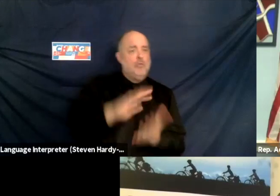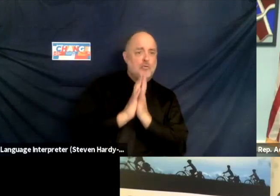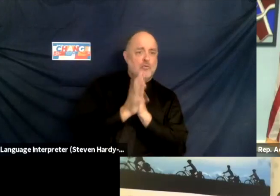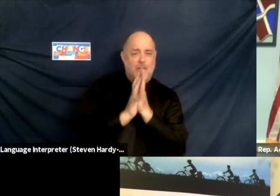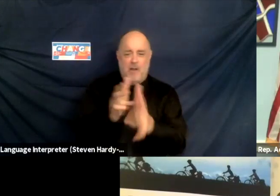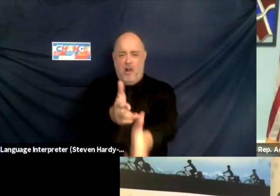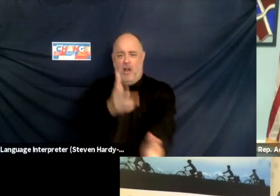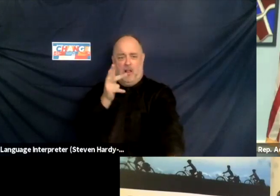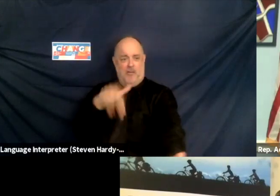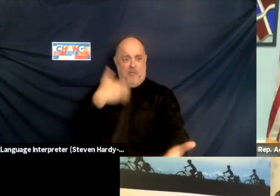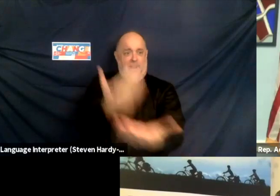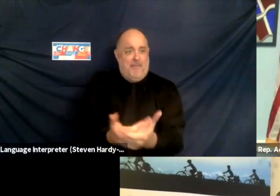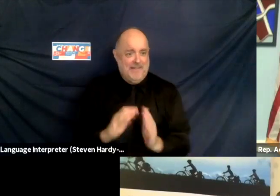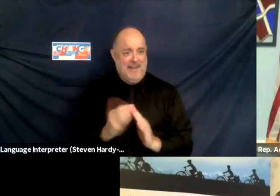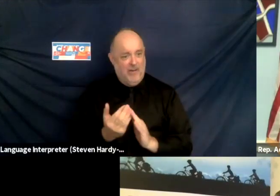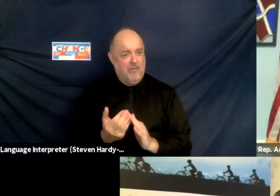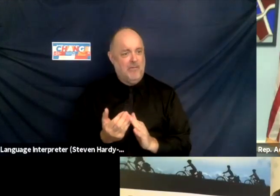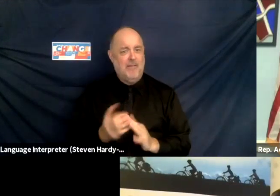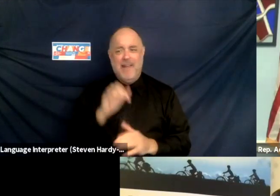real challenge, right? Yeah.